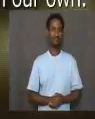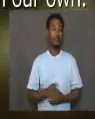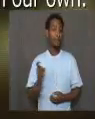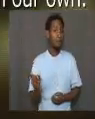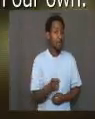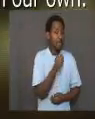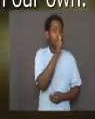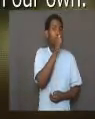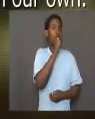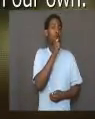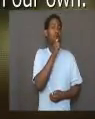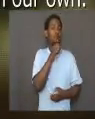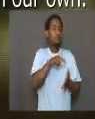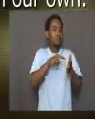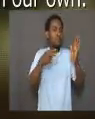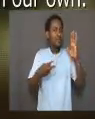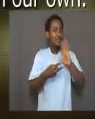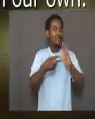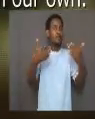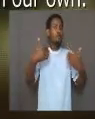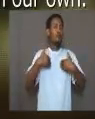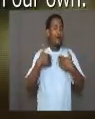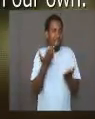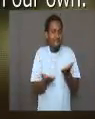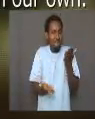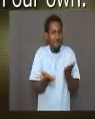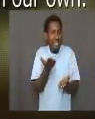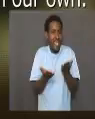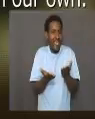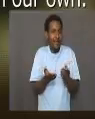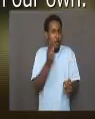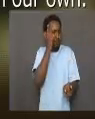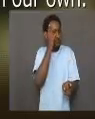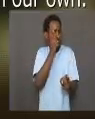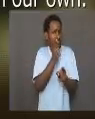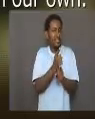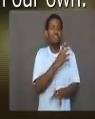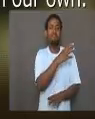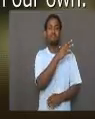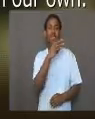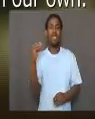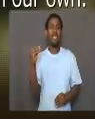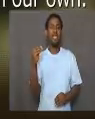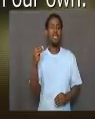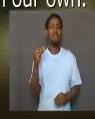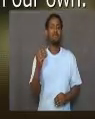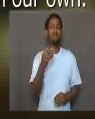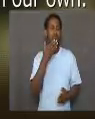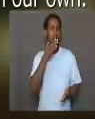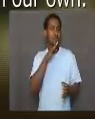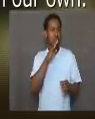Being tolerant means to have a fair, objective, and